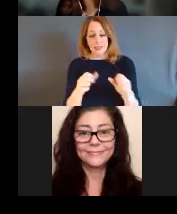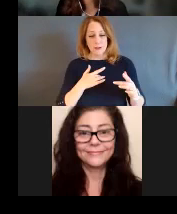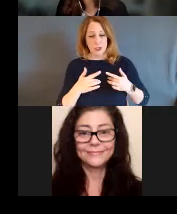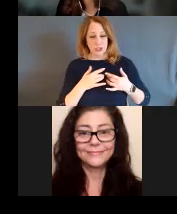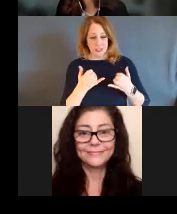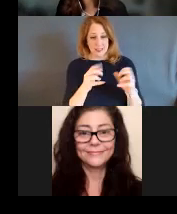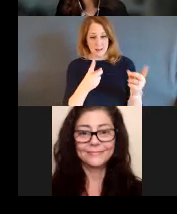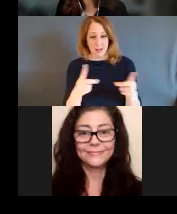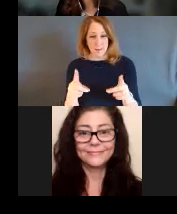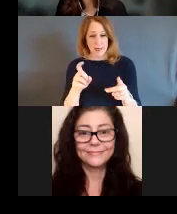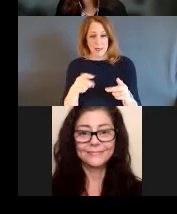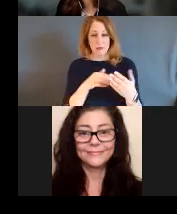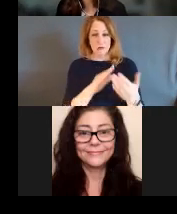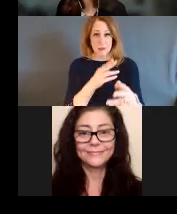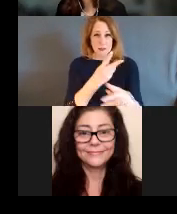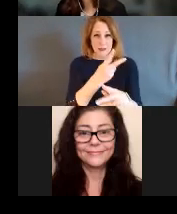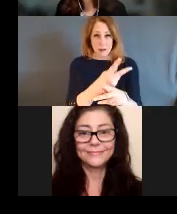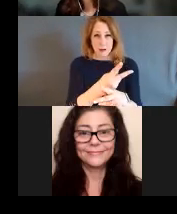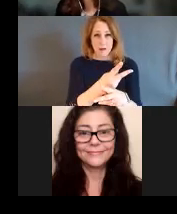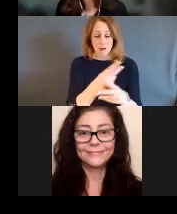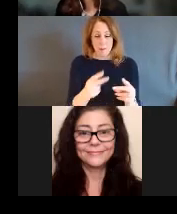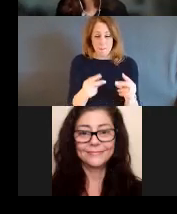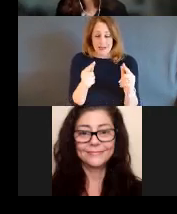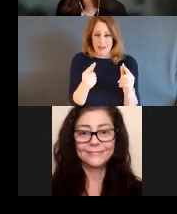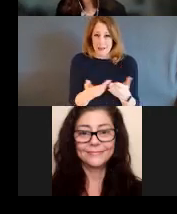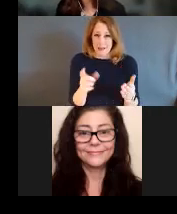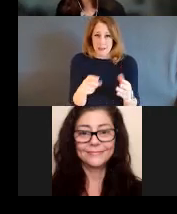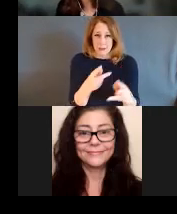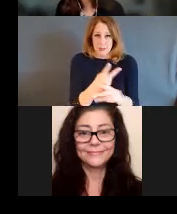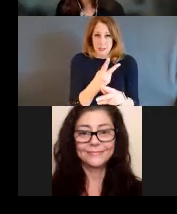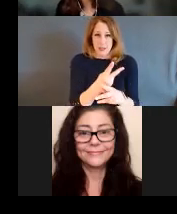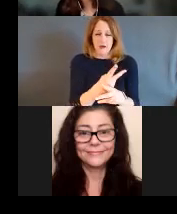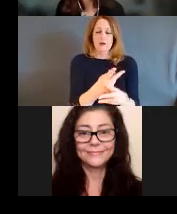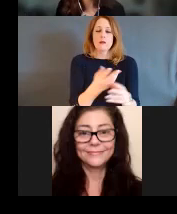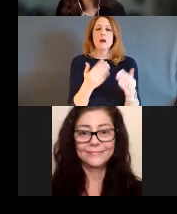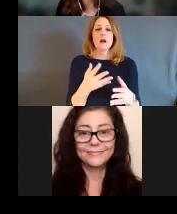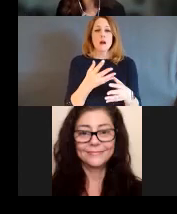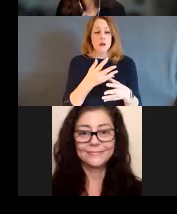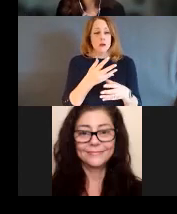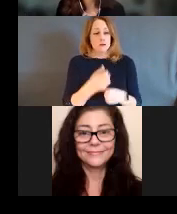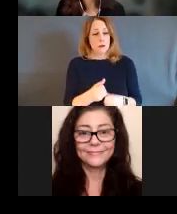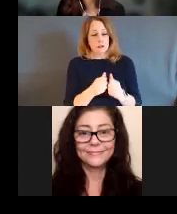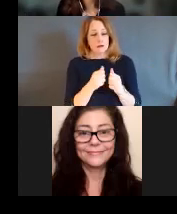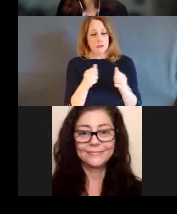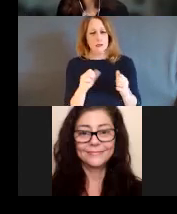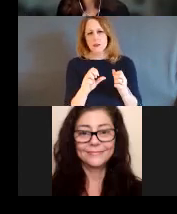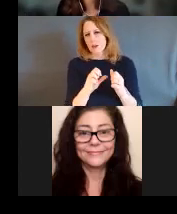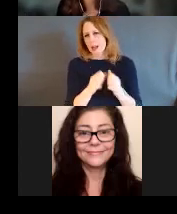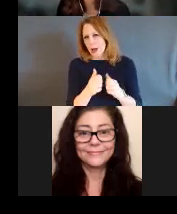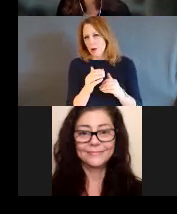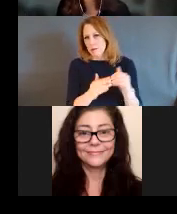safety concerns that need to be addressed? With trust and transparency, how can you build trust with the